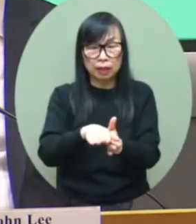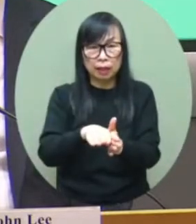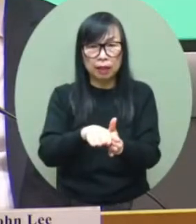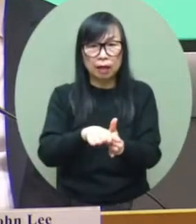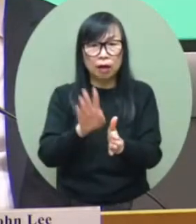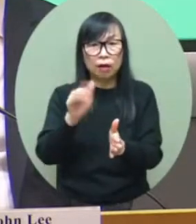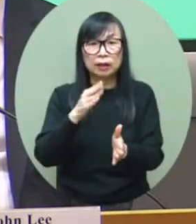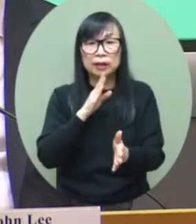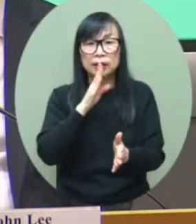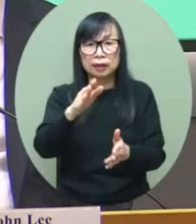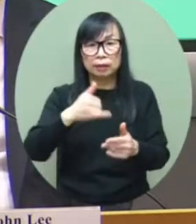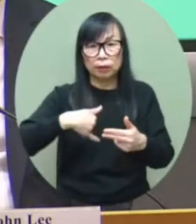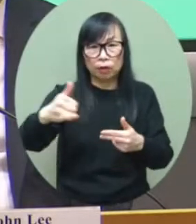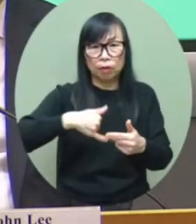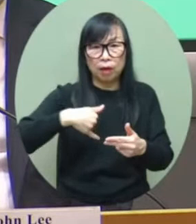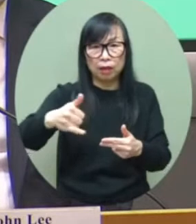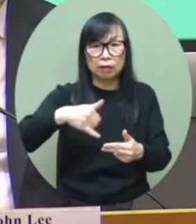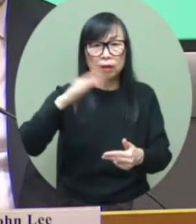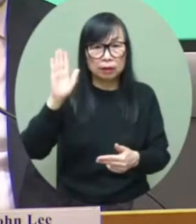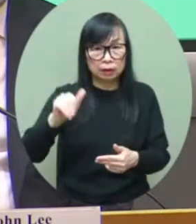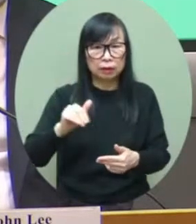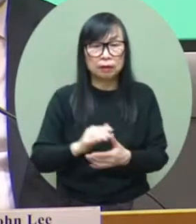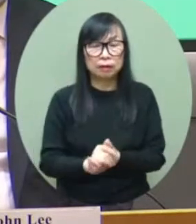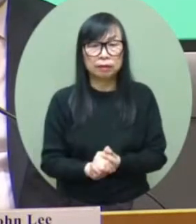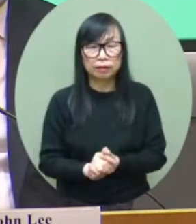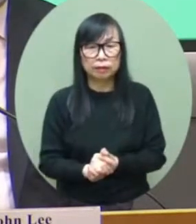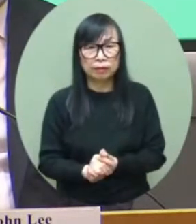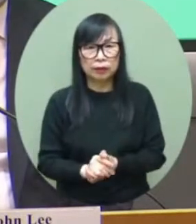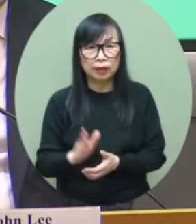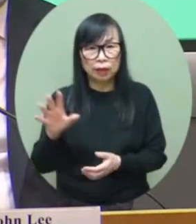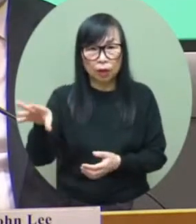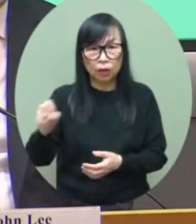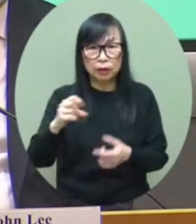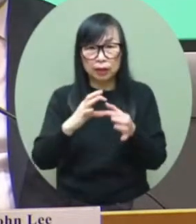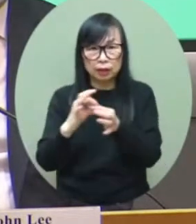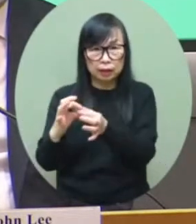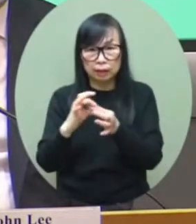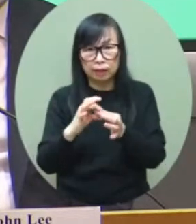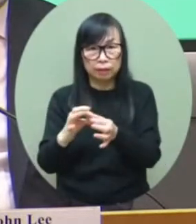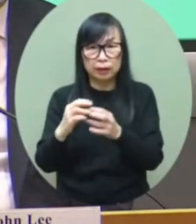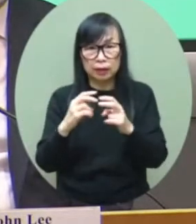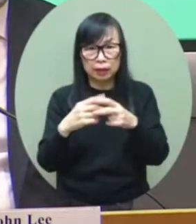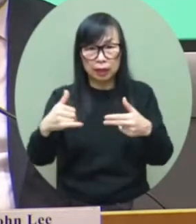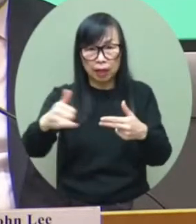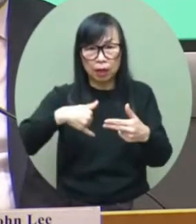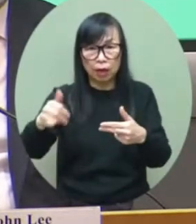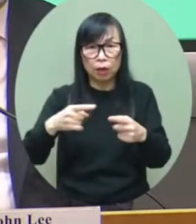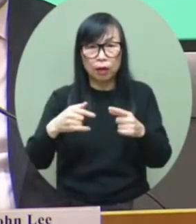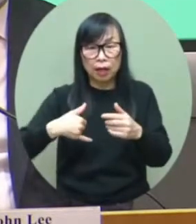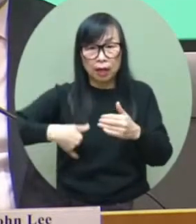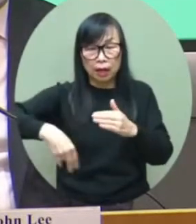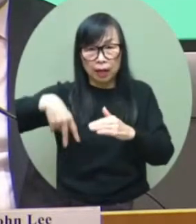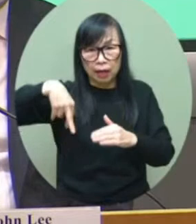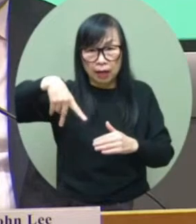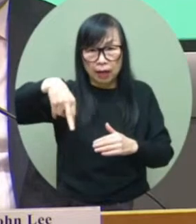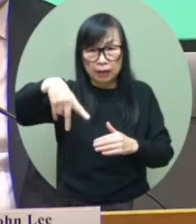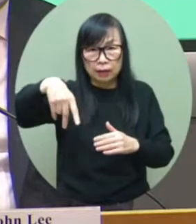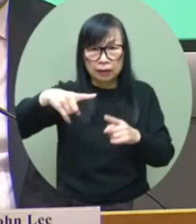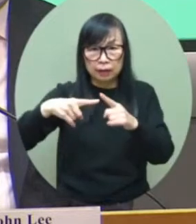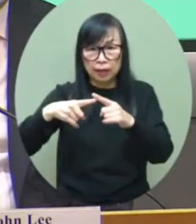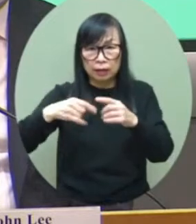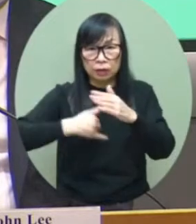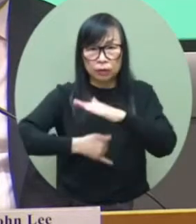own cars and park their vehicles in the car park and then go through customs clearance. They can also make use